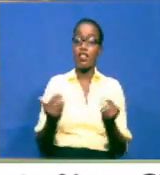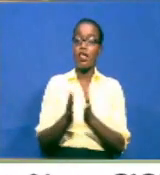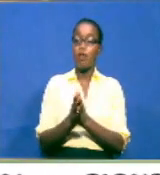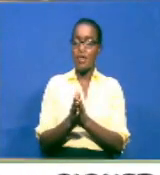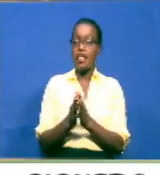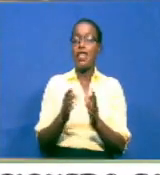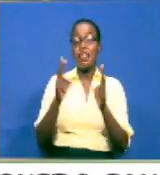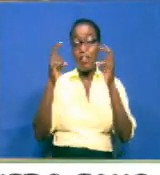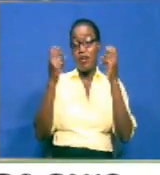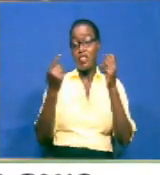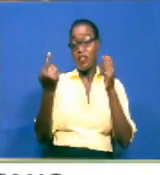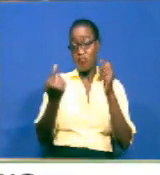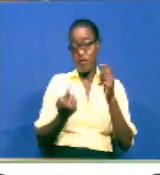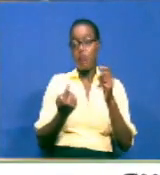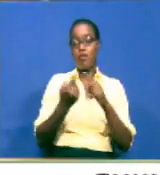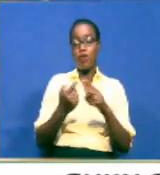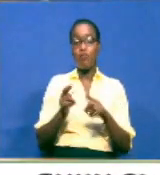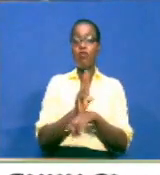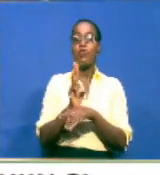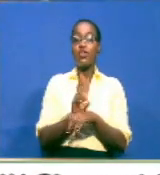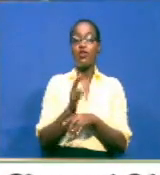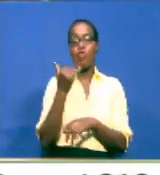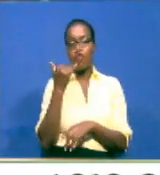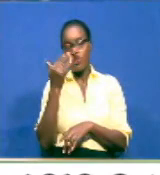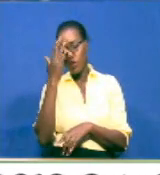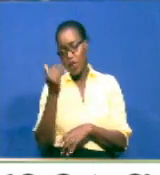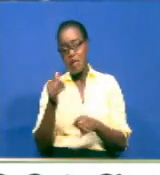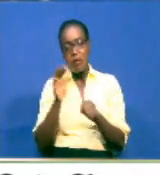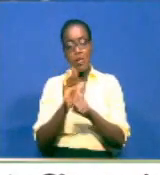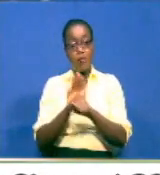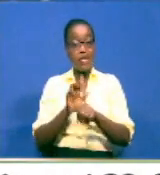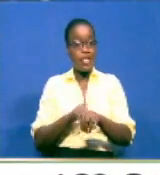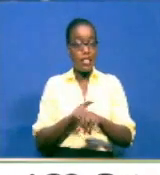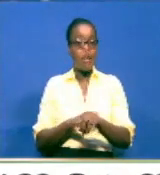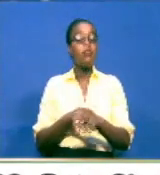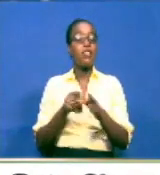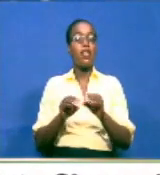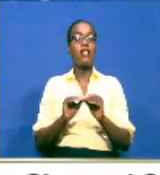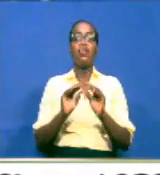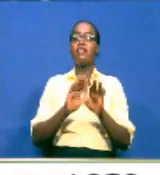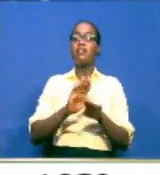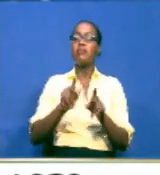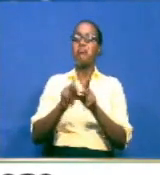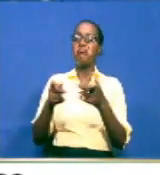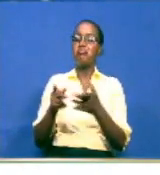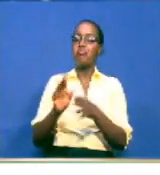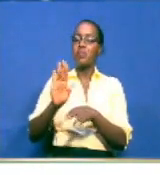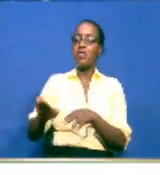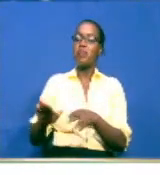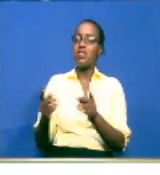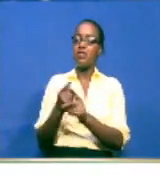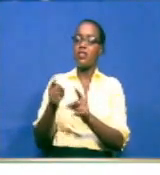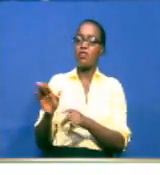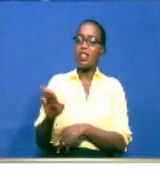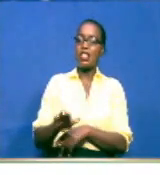issue that has come up on the use of mobile phones, because most of the time they're usually placed in different surfaces, and therefore there is